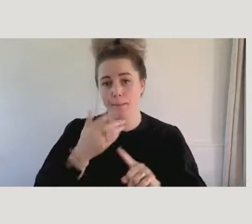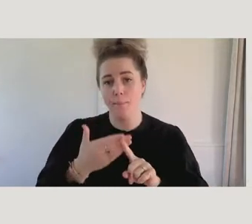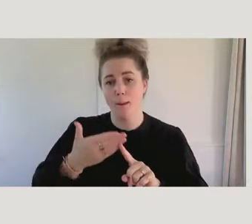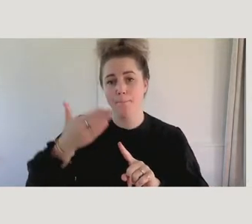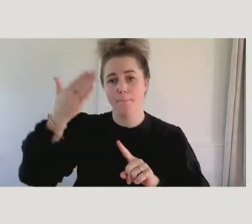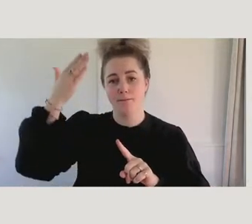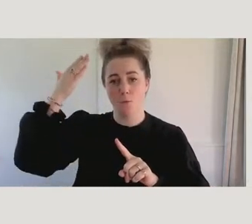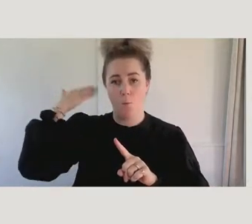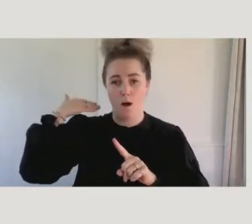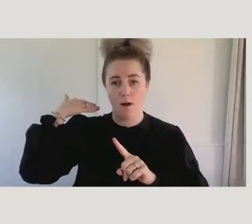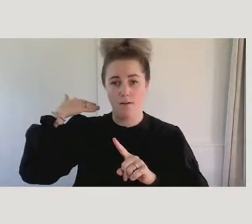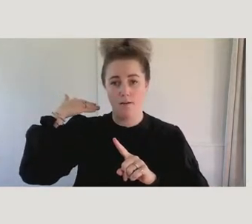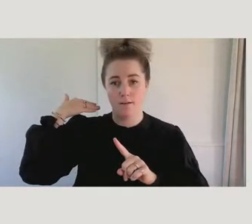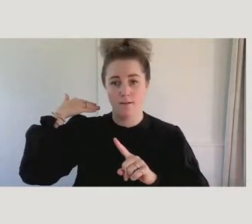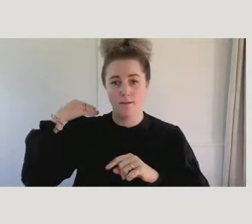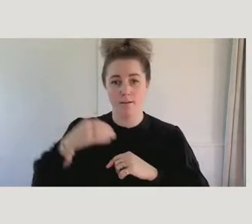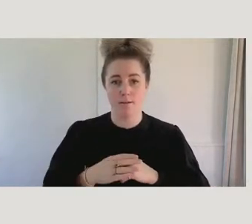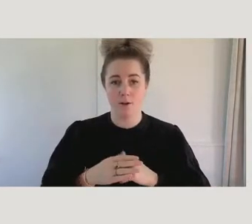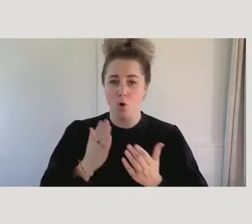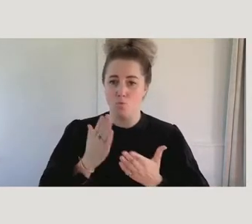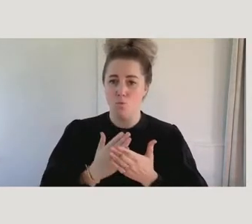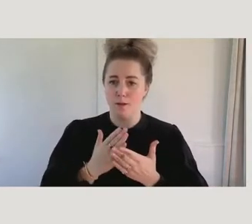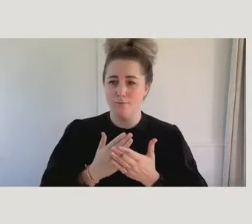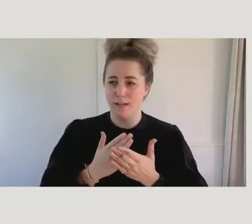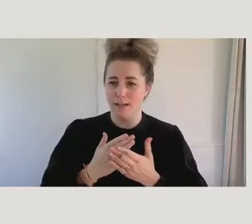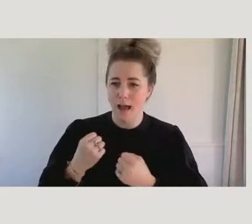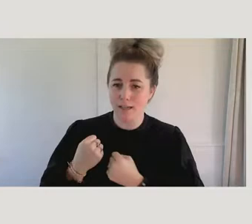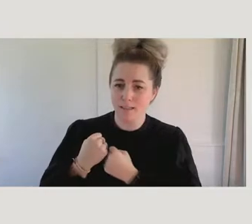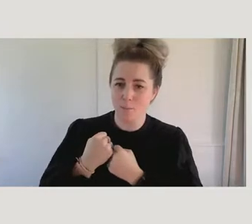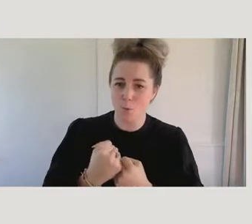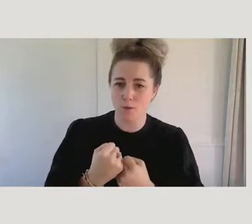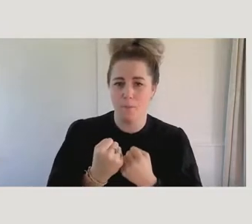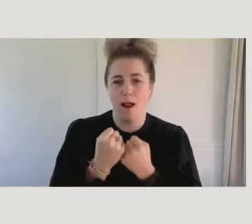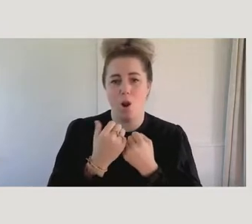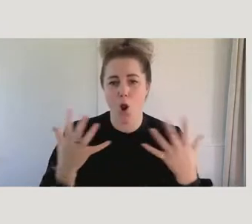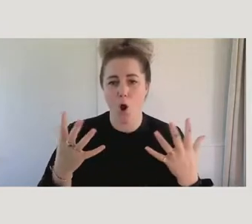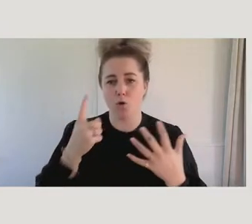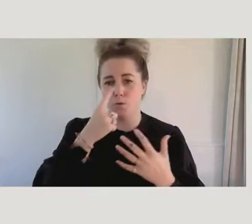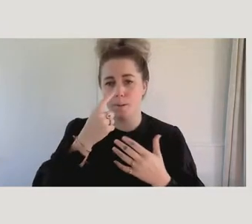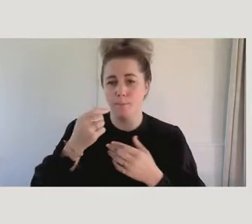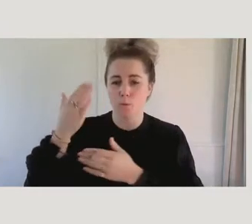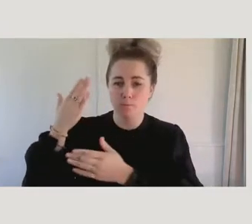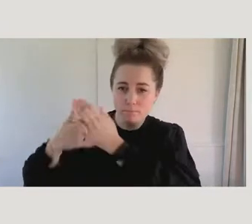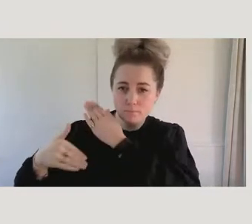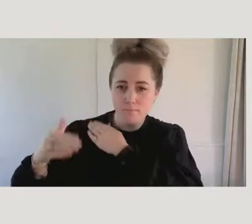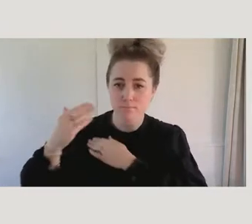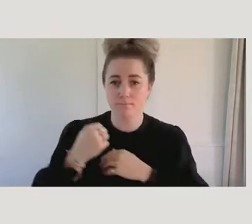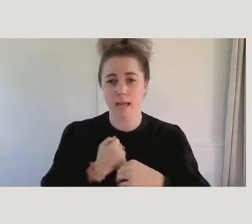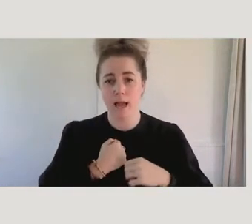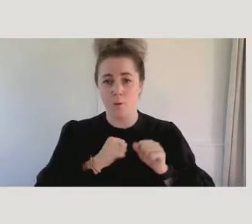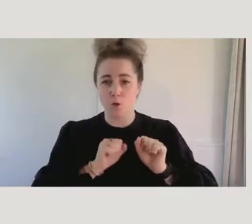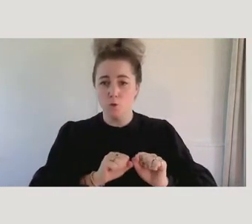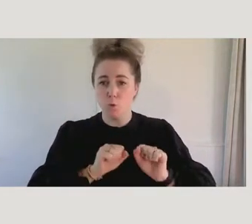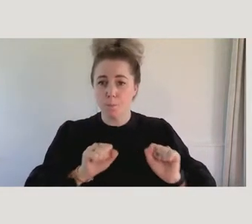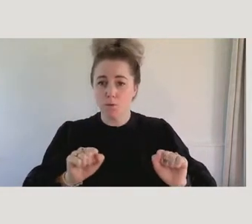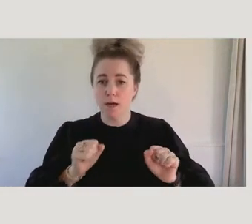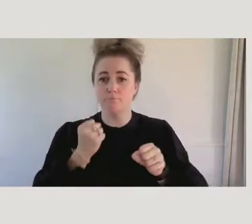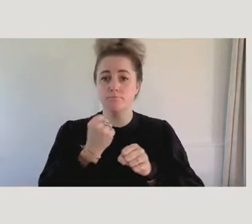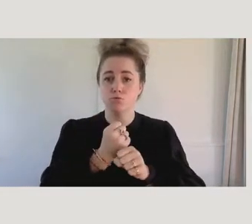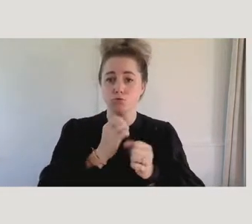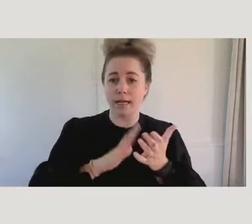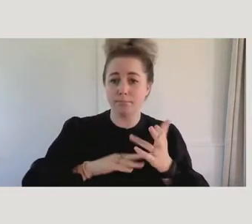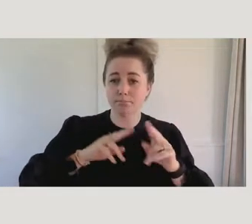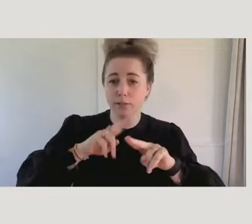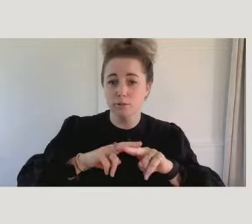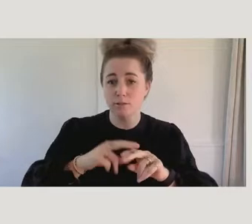us we stand on the shoulders of giants upuna parents grandparents great